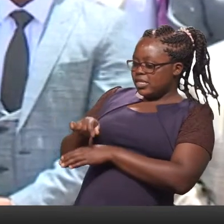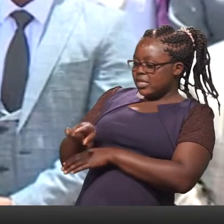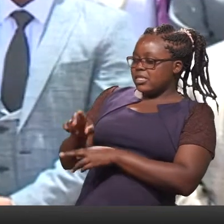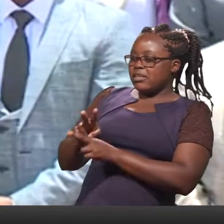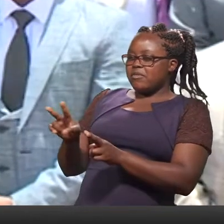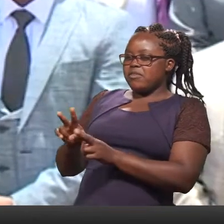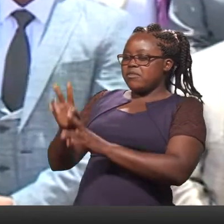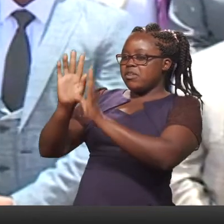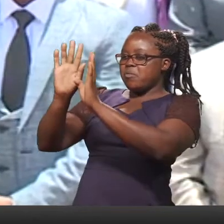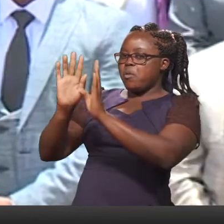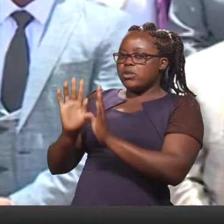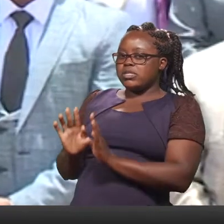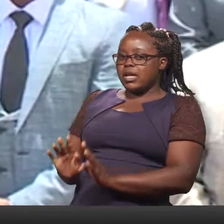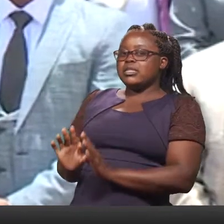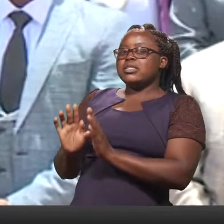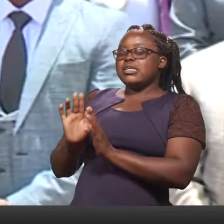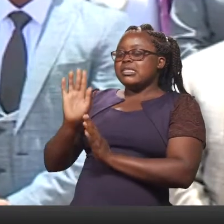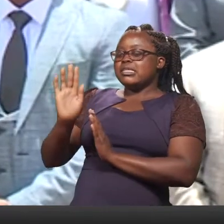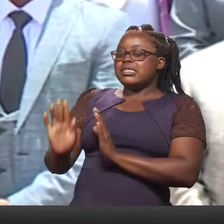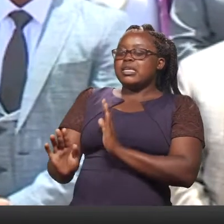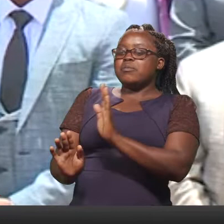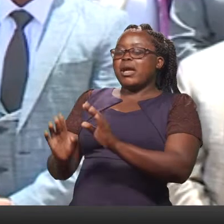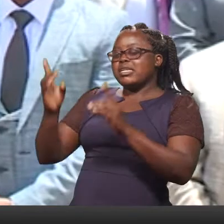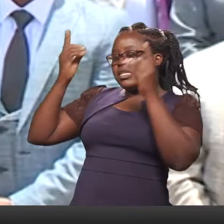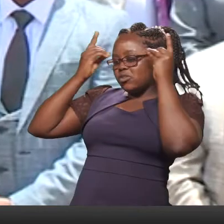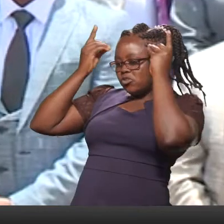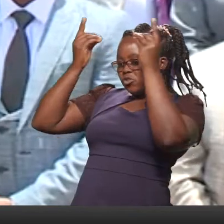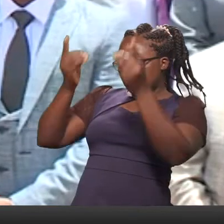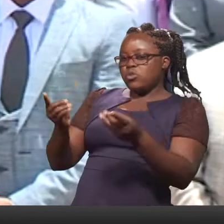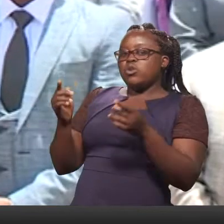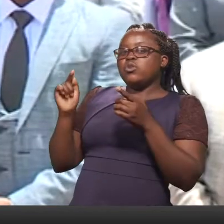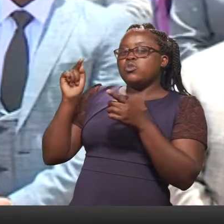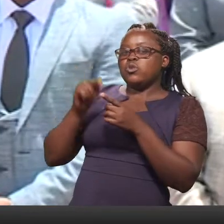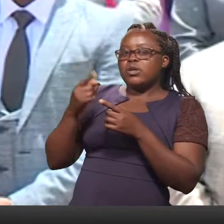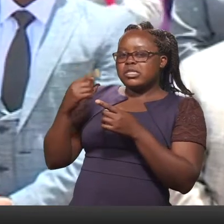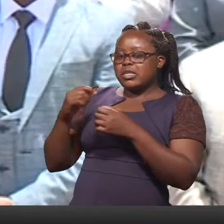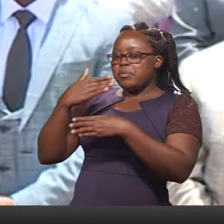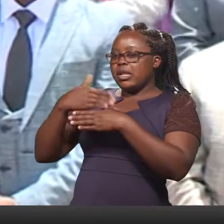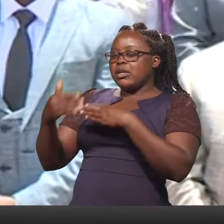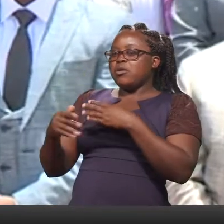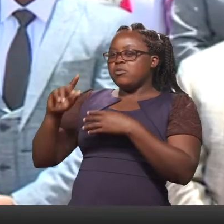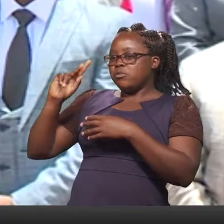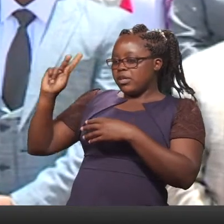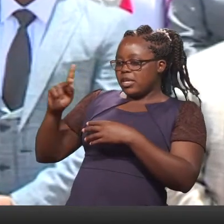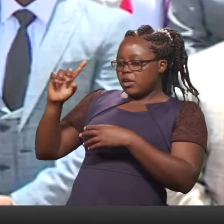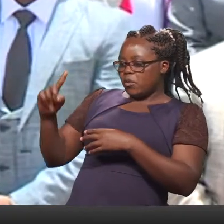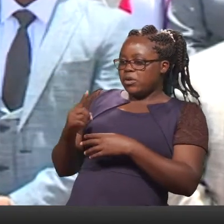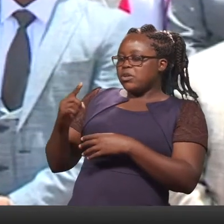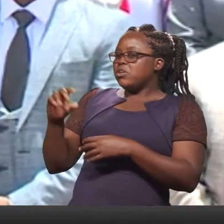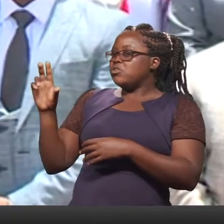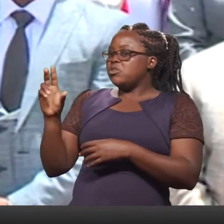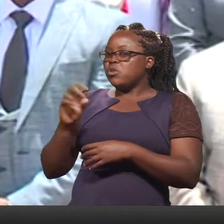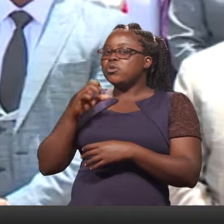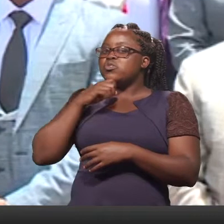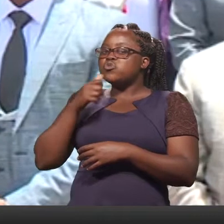as a very, very important step and decision towards the victory of Kenya Kwanza. It